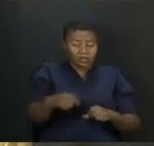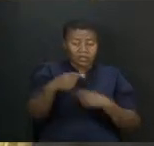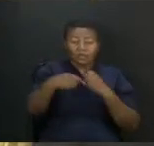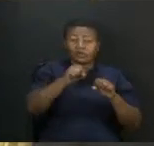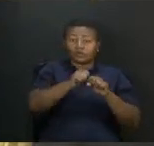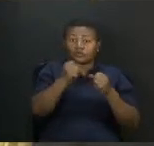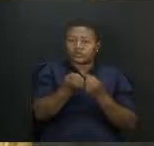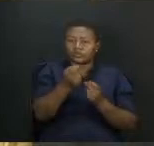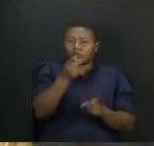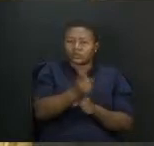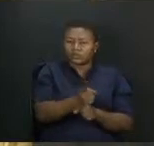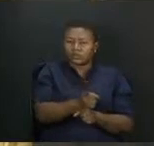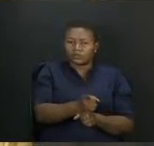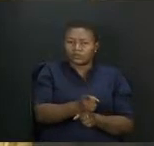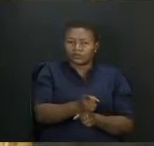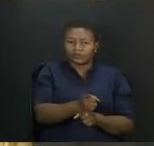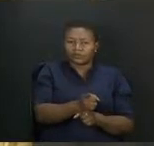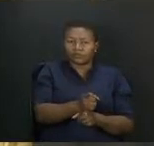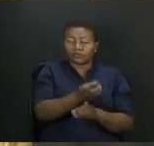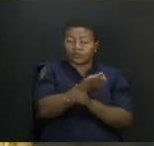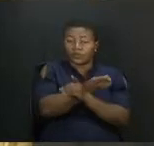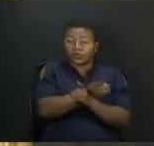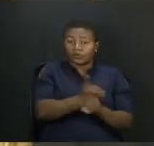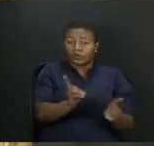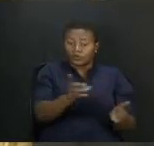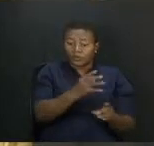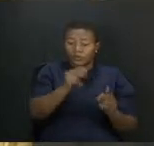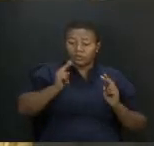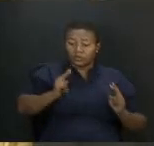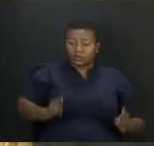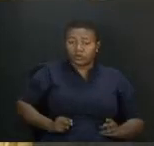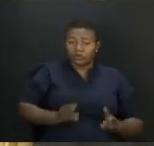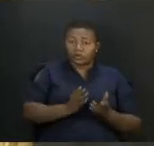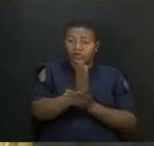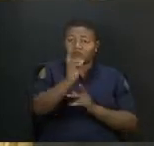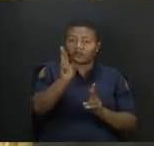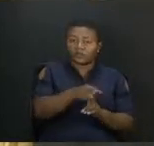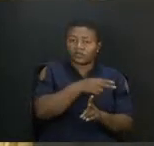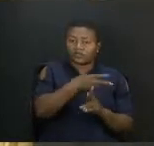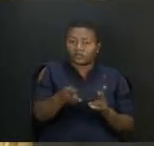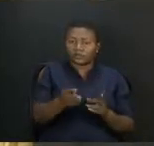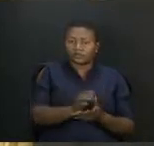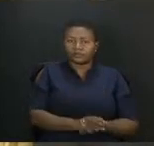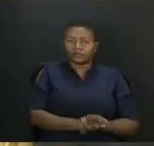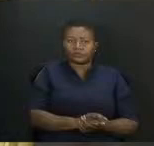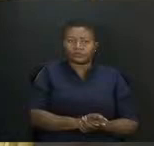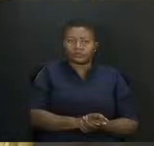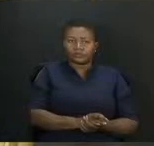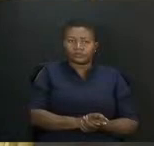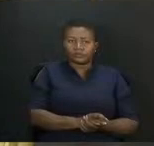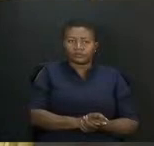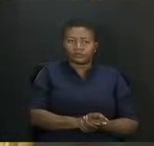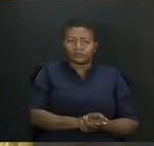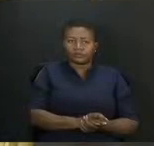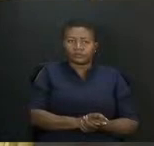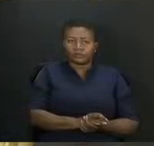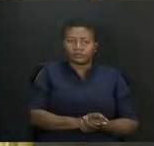justice. Democracy and human rights violation. The